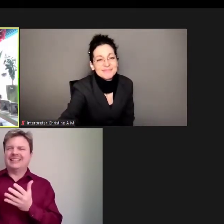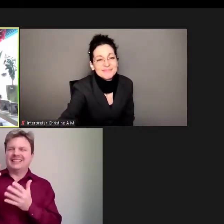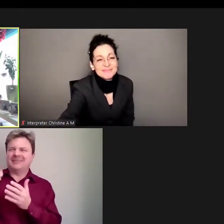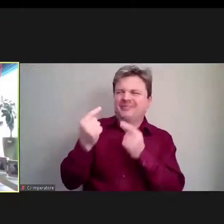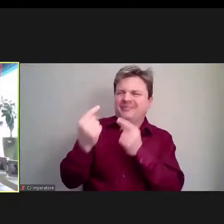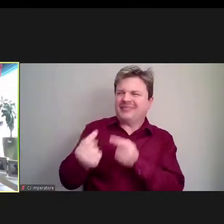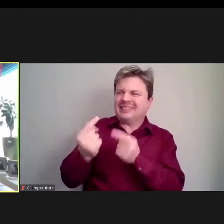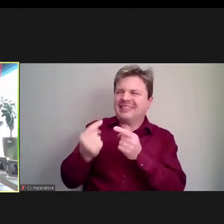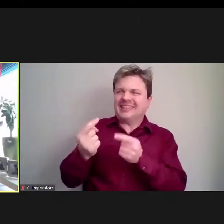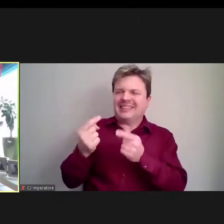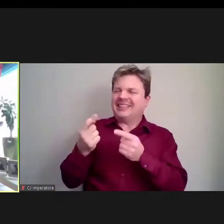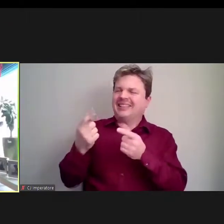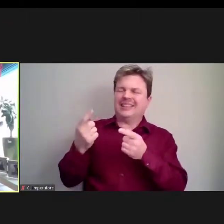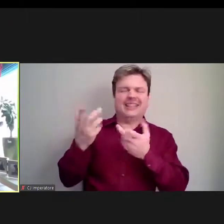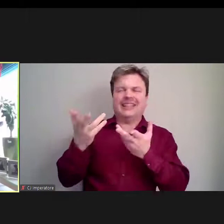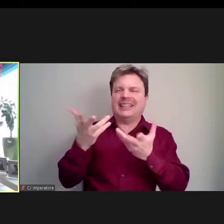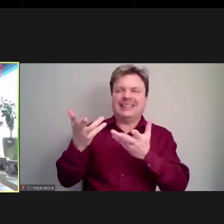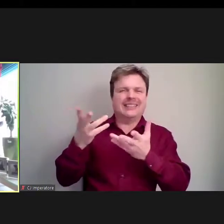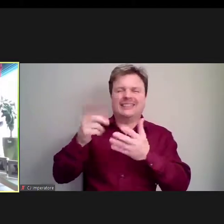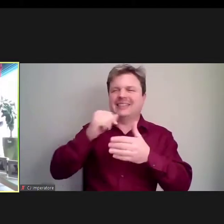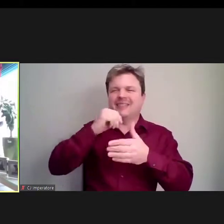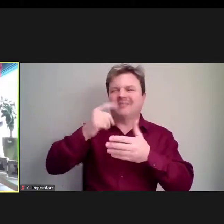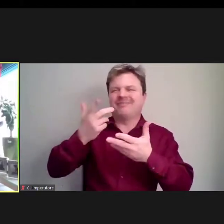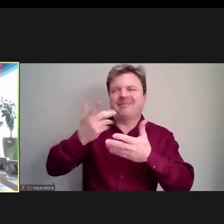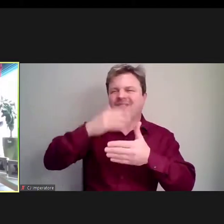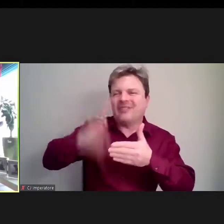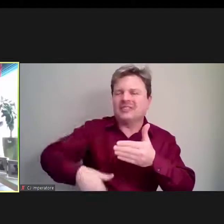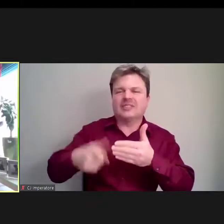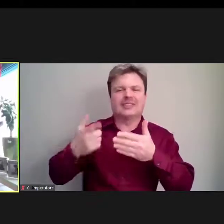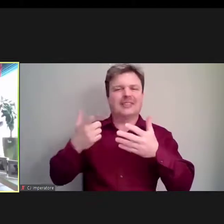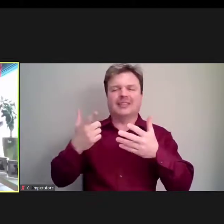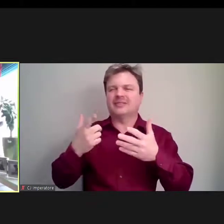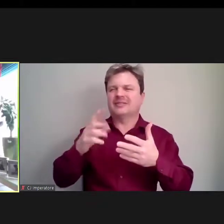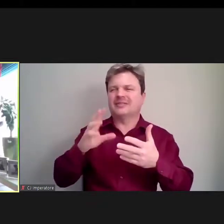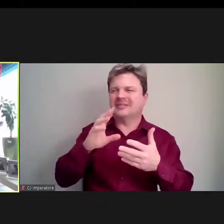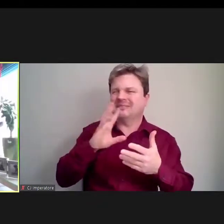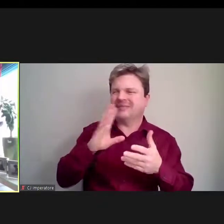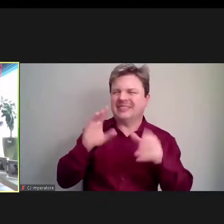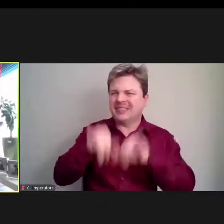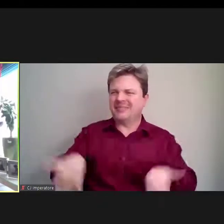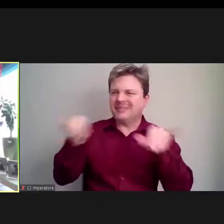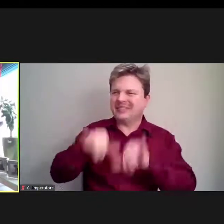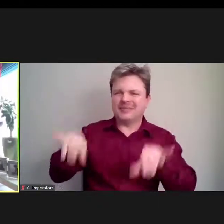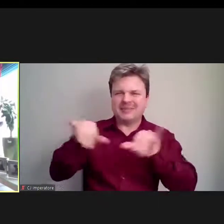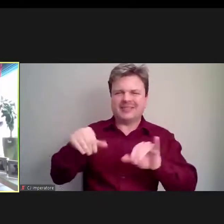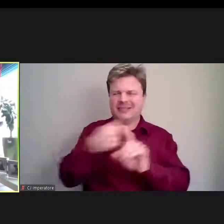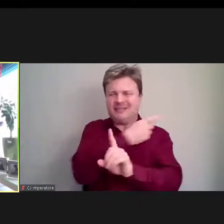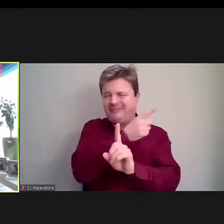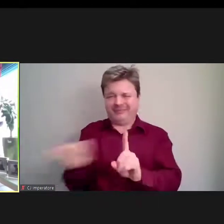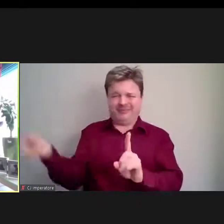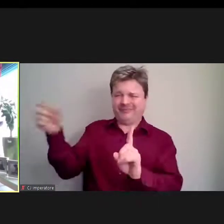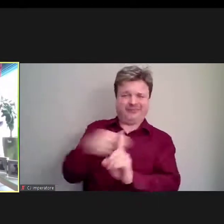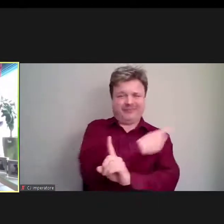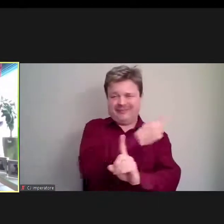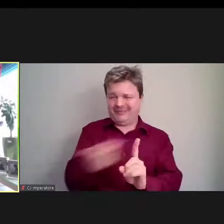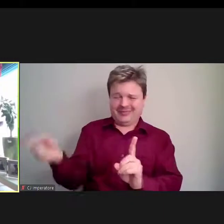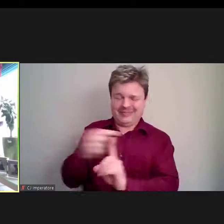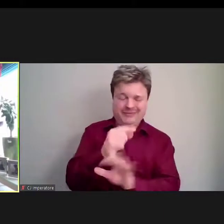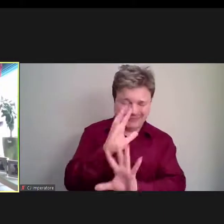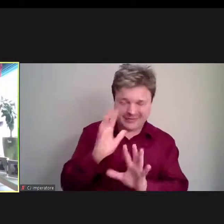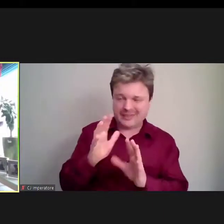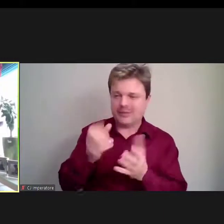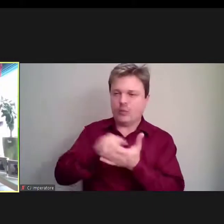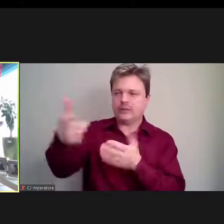our sessions. It seemed like we were constantly going in circles, or in my view, wasting time, or I would ask him to have